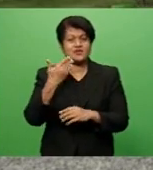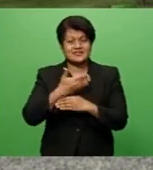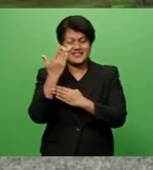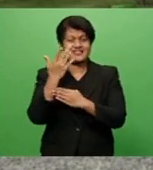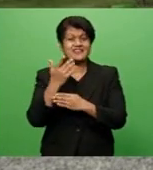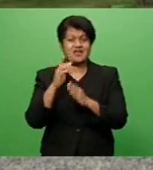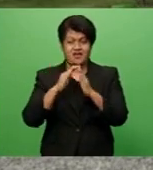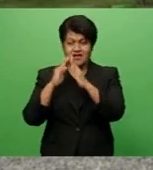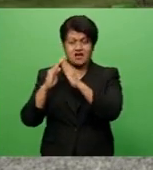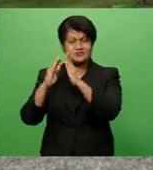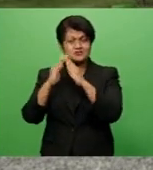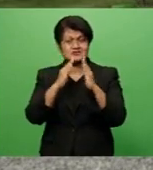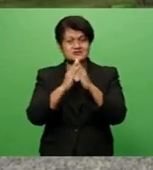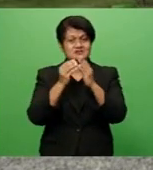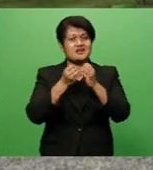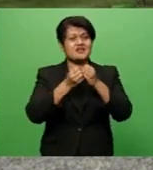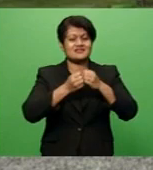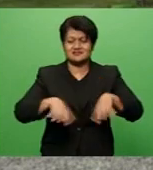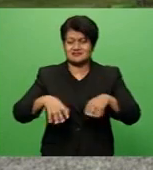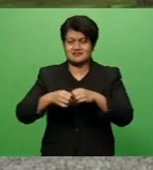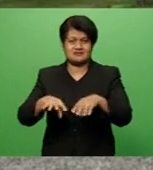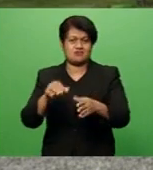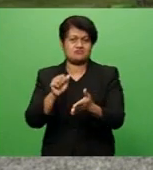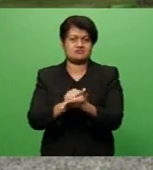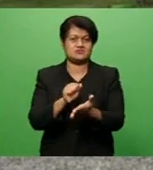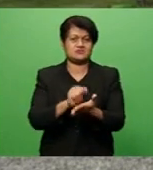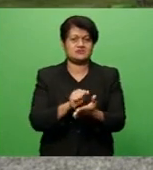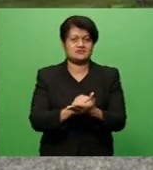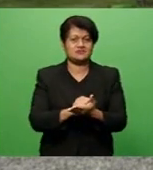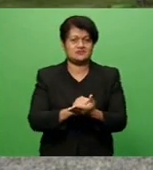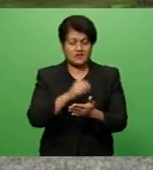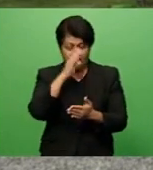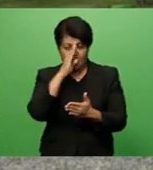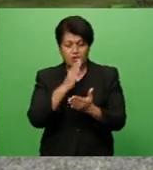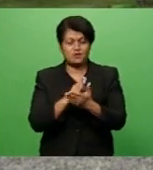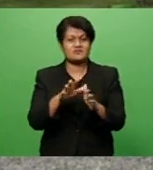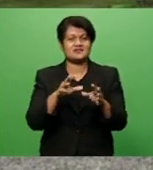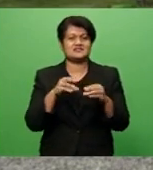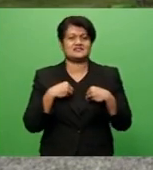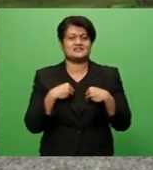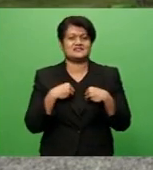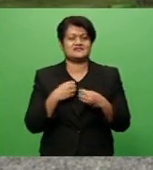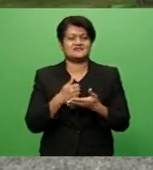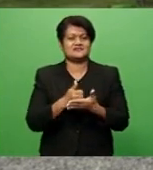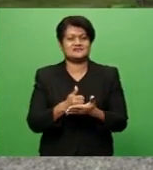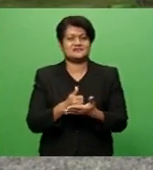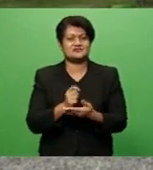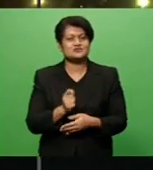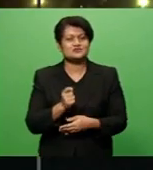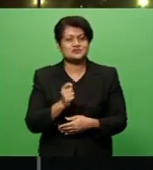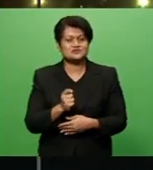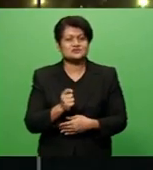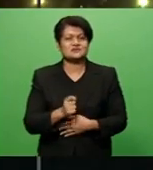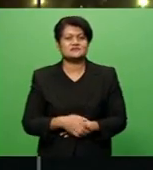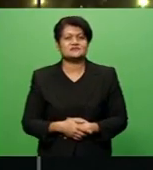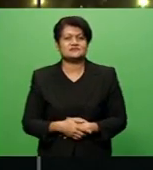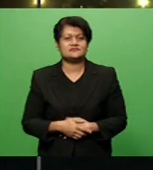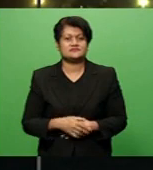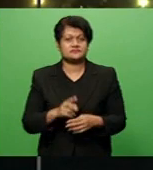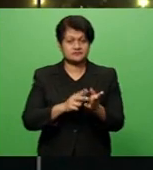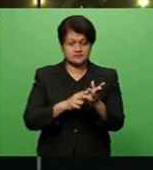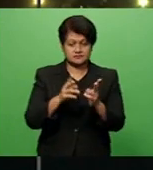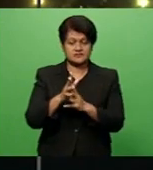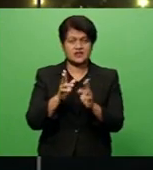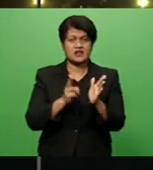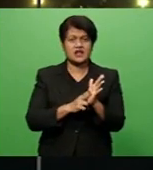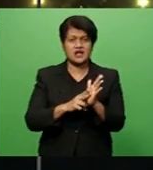Many of them have run out of ration and are hopeful they'll receive help soon. Dipesh Kumar, FBC News. Villagers of